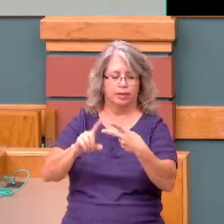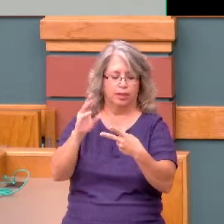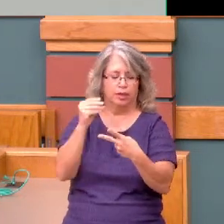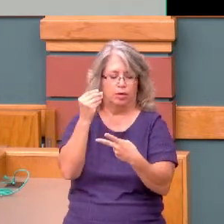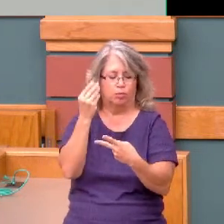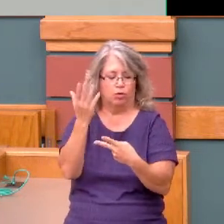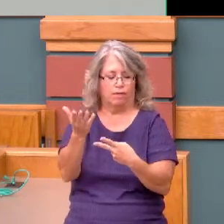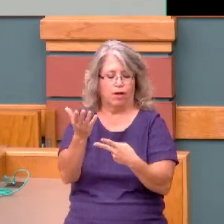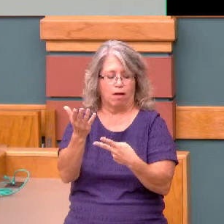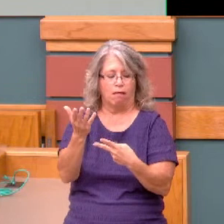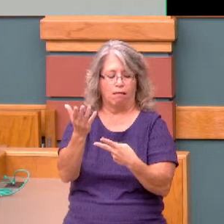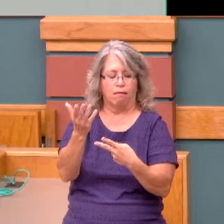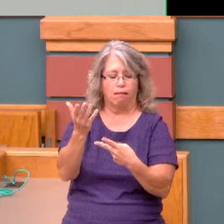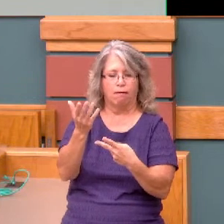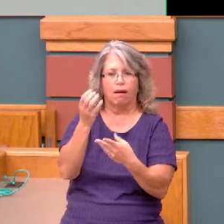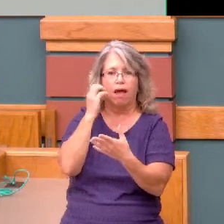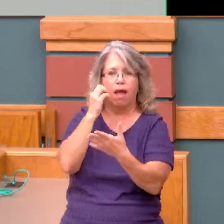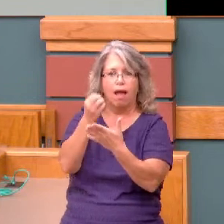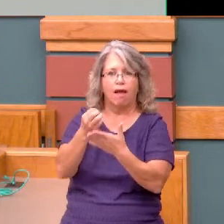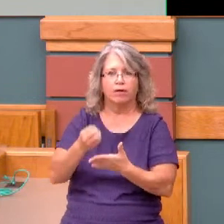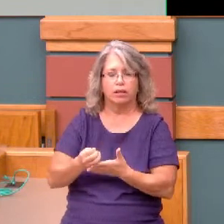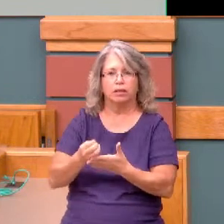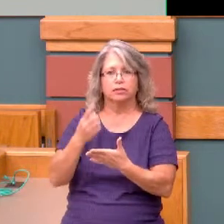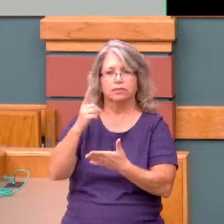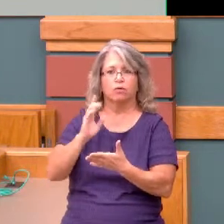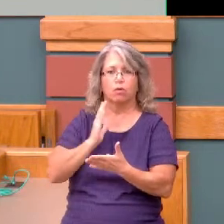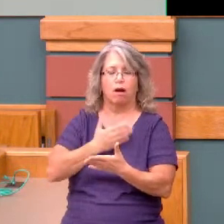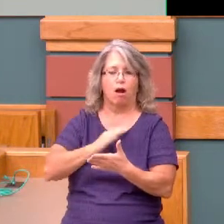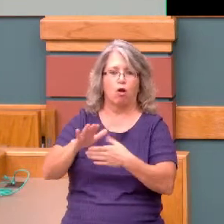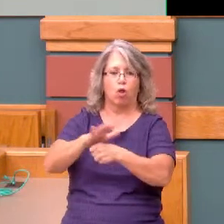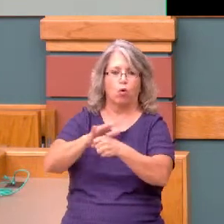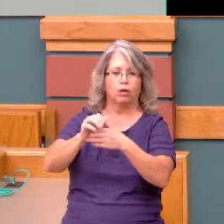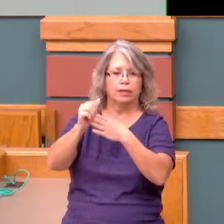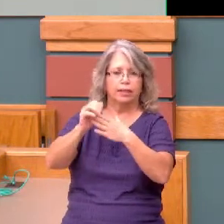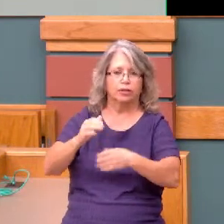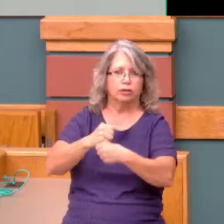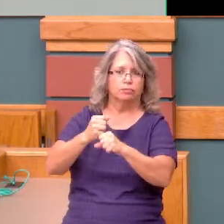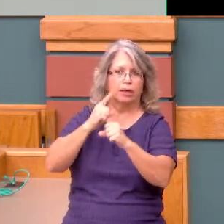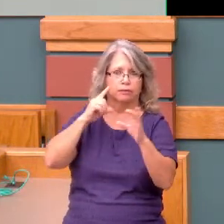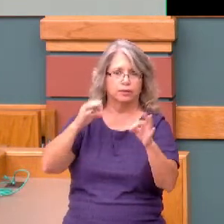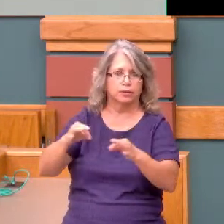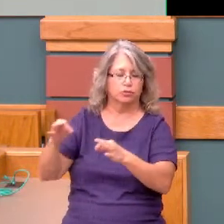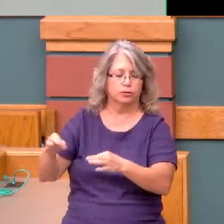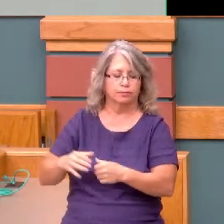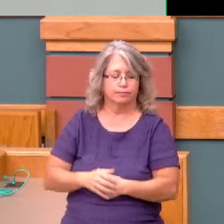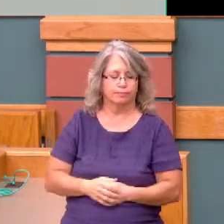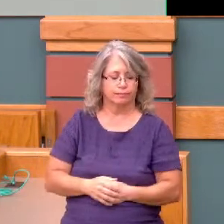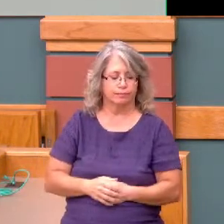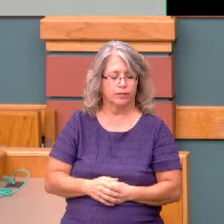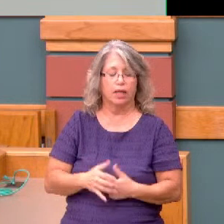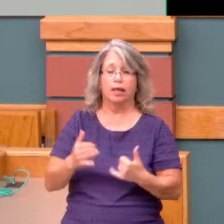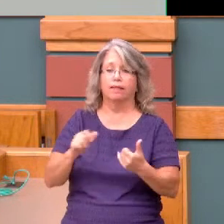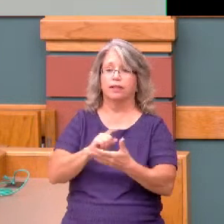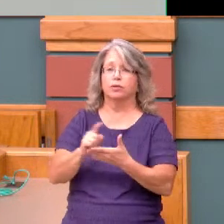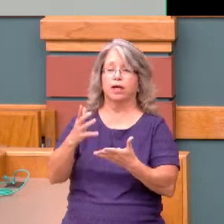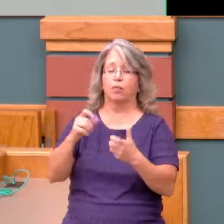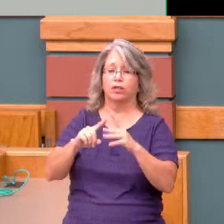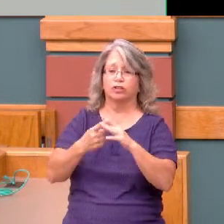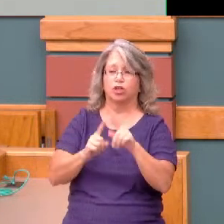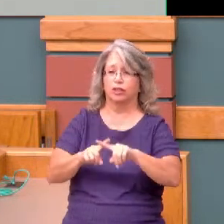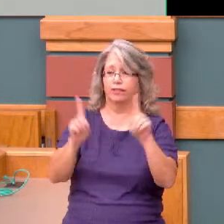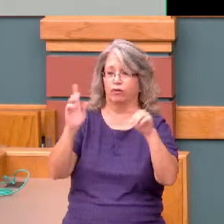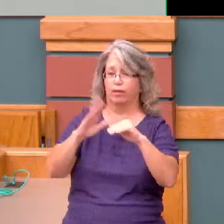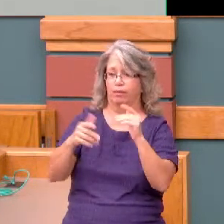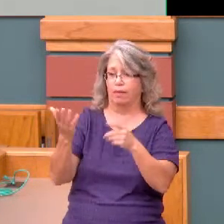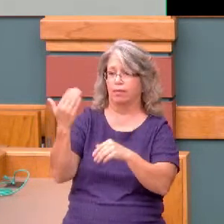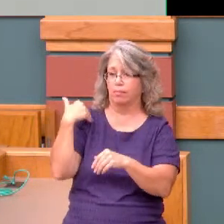evidence-based decision-making on behalf of our local leaders. I want to start off a little bit differently this week than in the past because